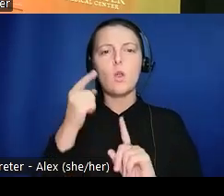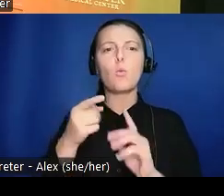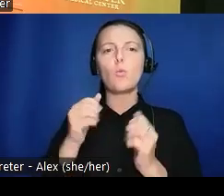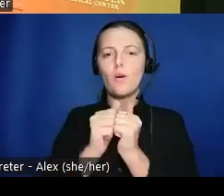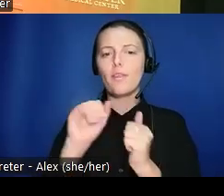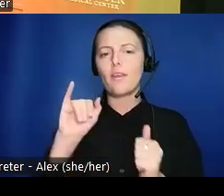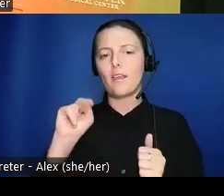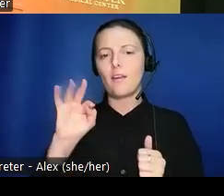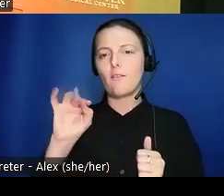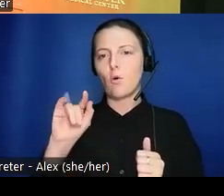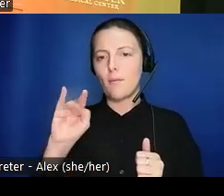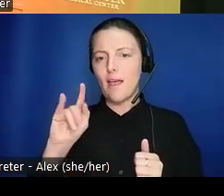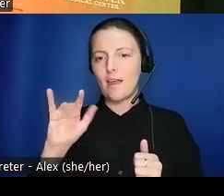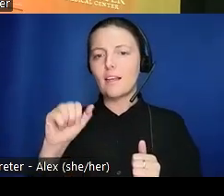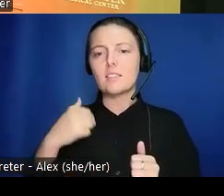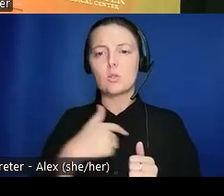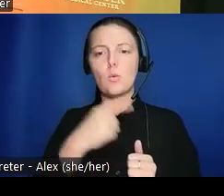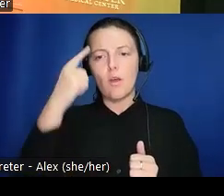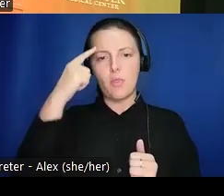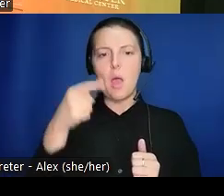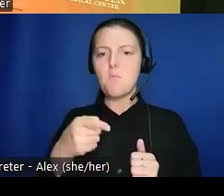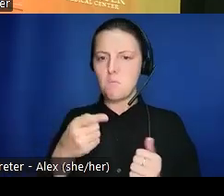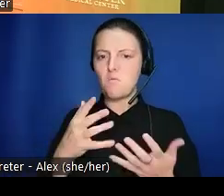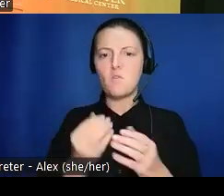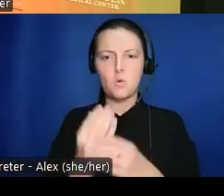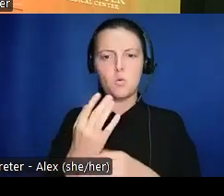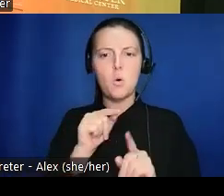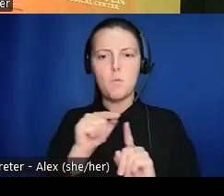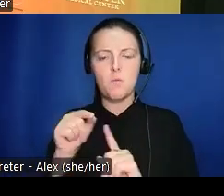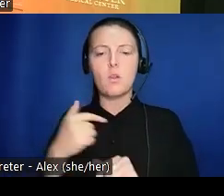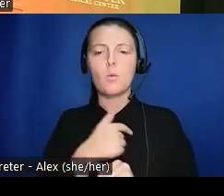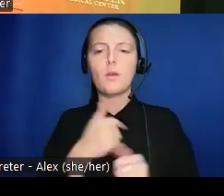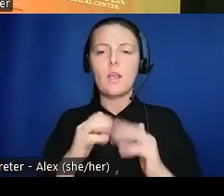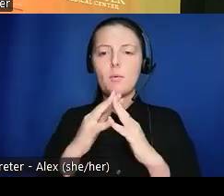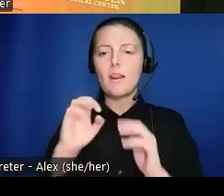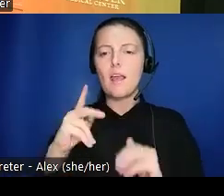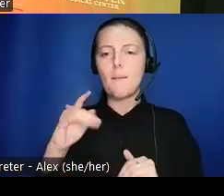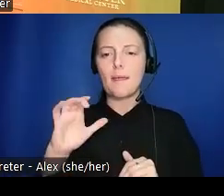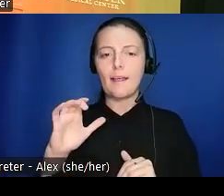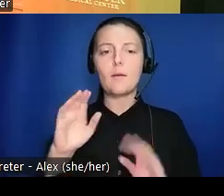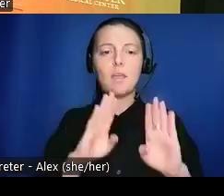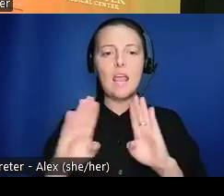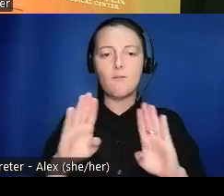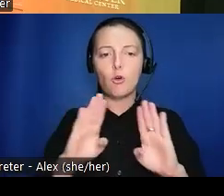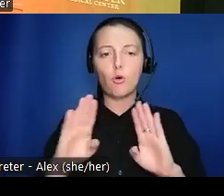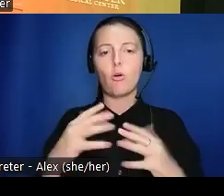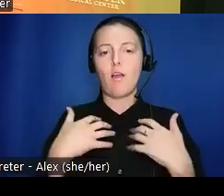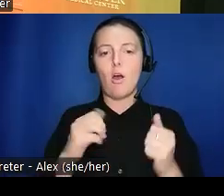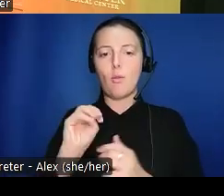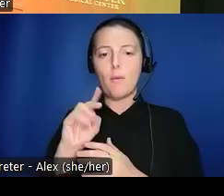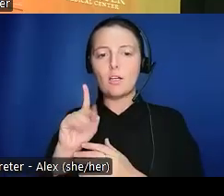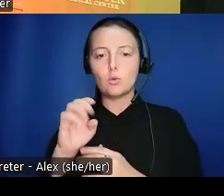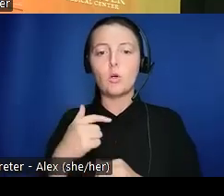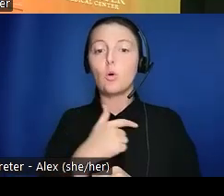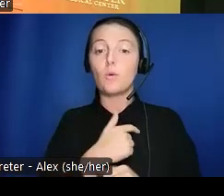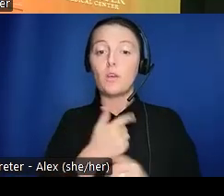module. We also aim to develop health informatics teams. And we also wanted to develop department